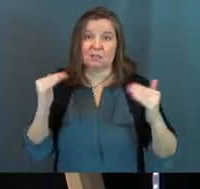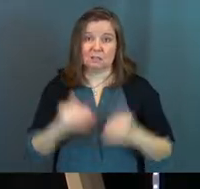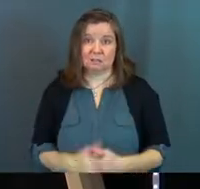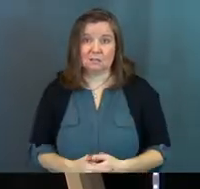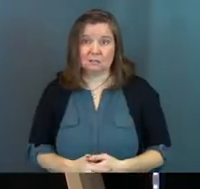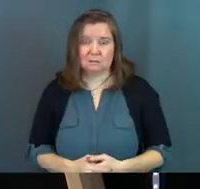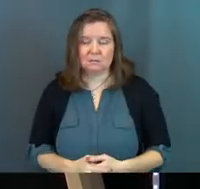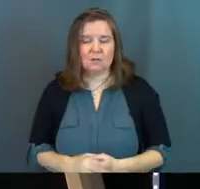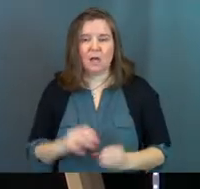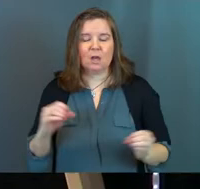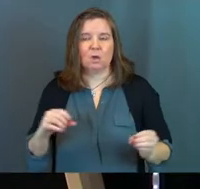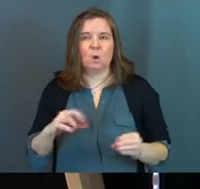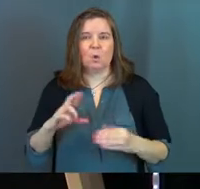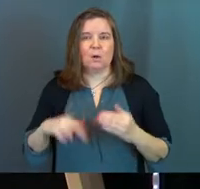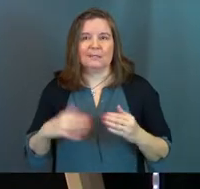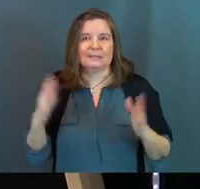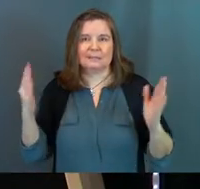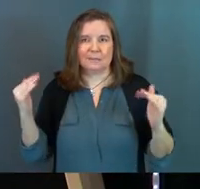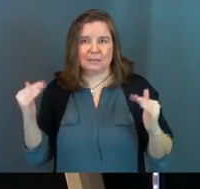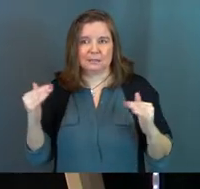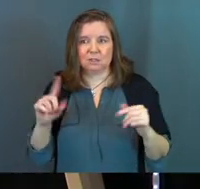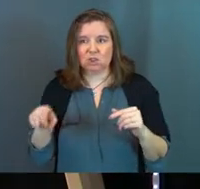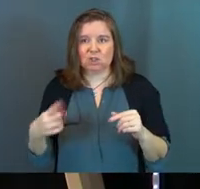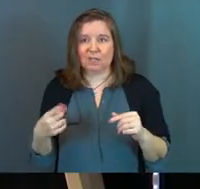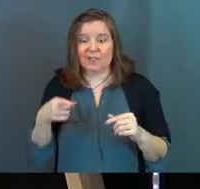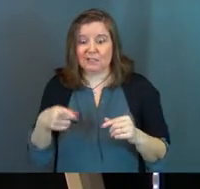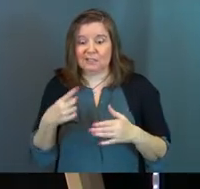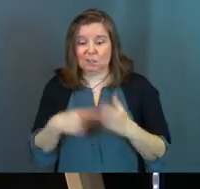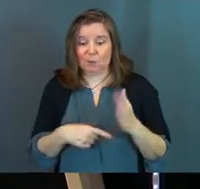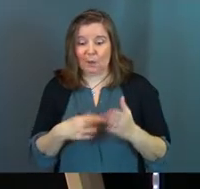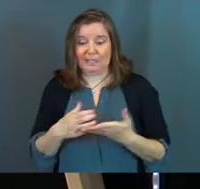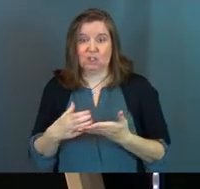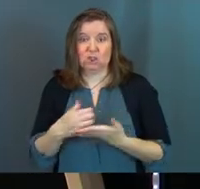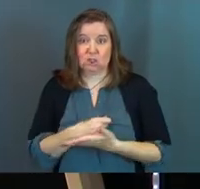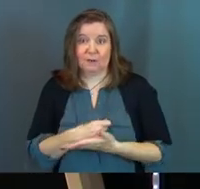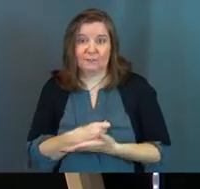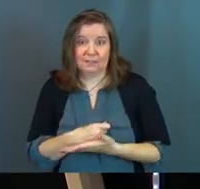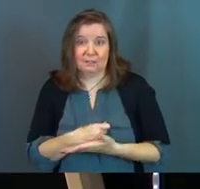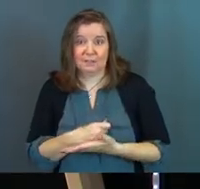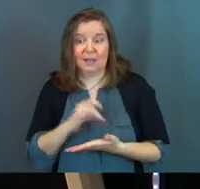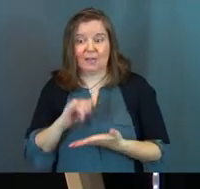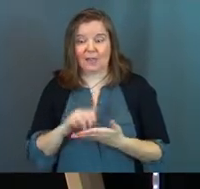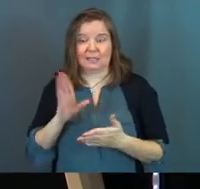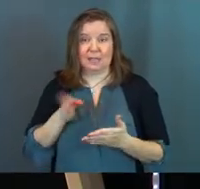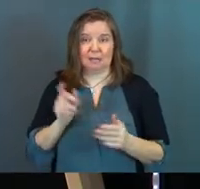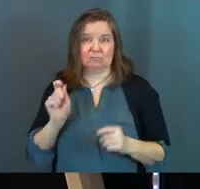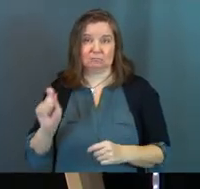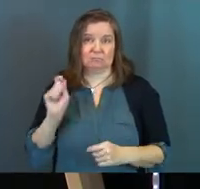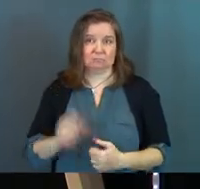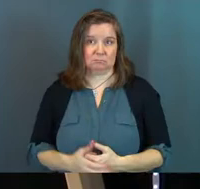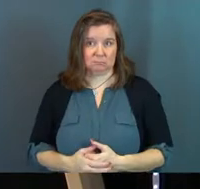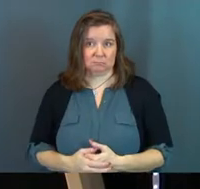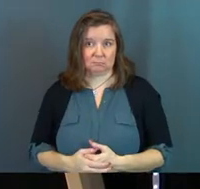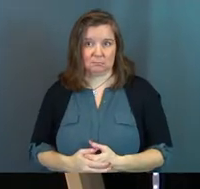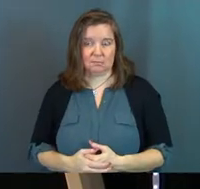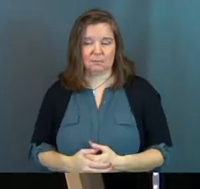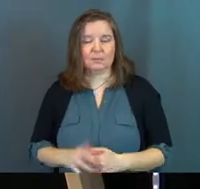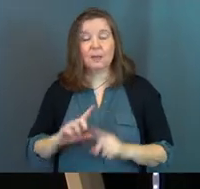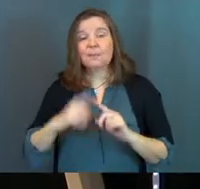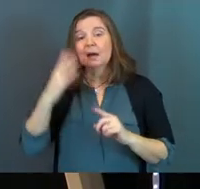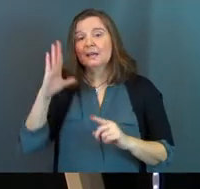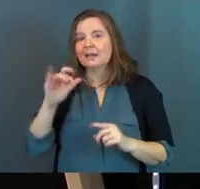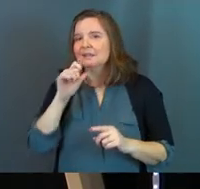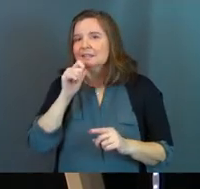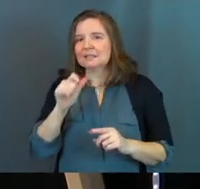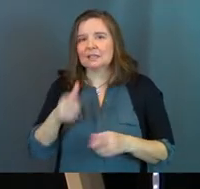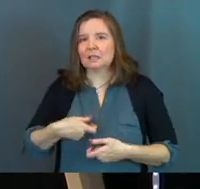And no outcome is expected. It's just, this is what's deserved. and that's the end. But